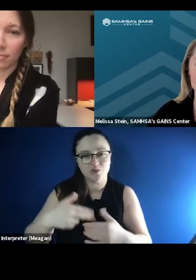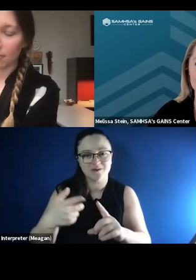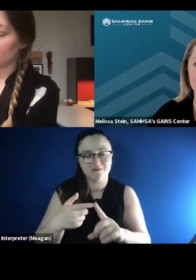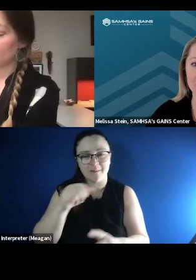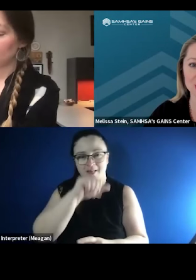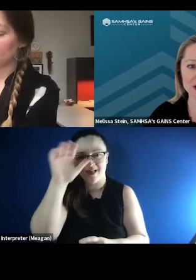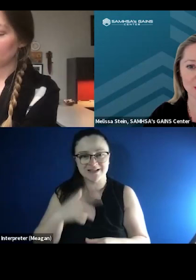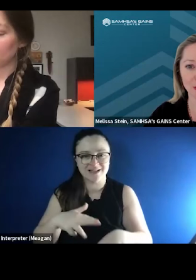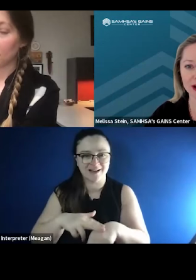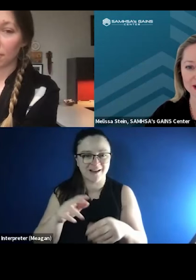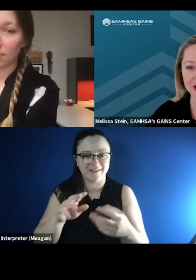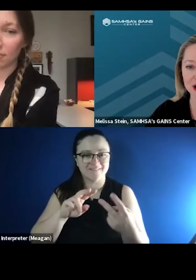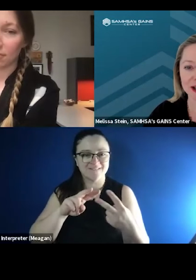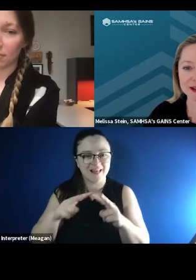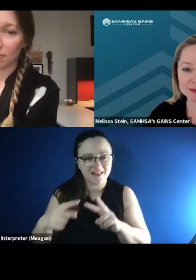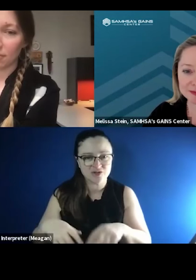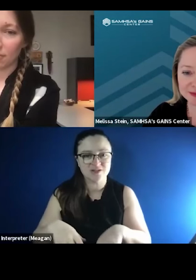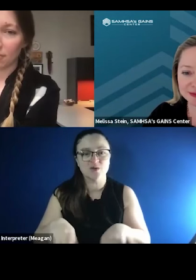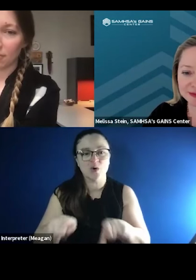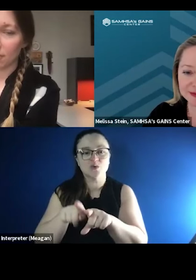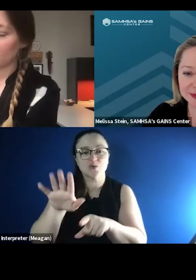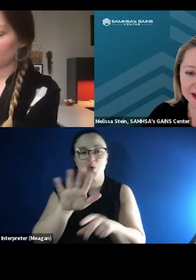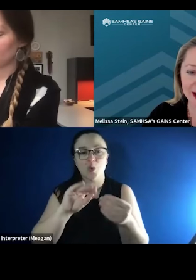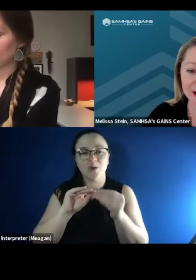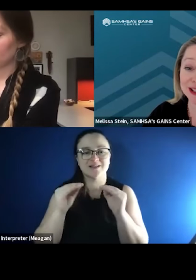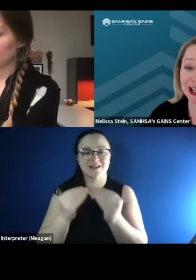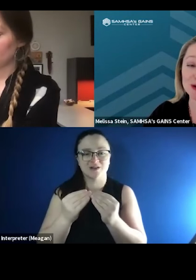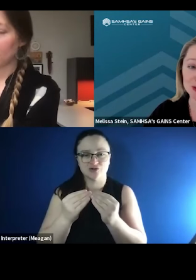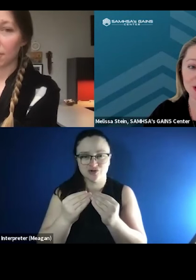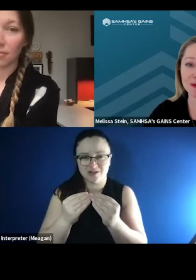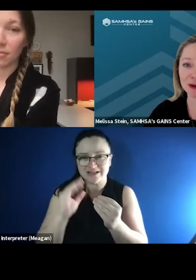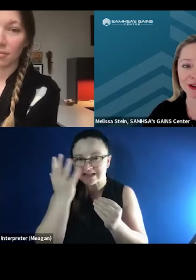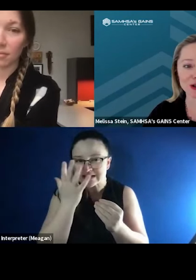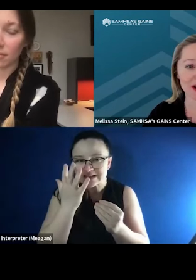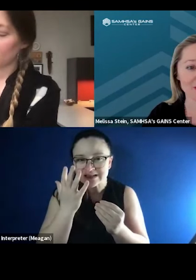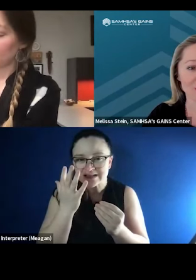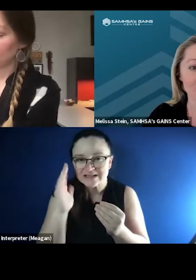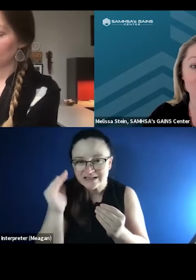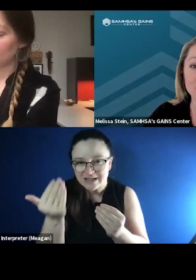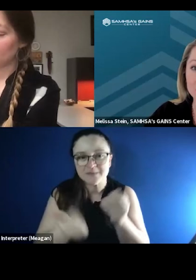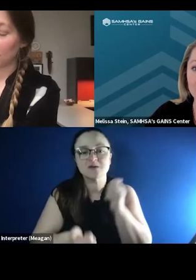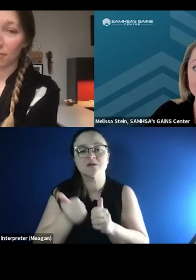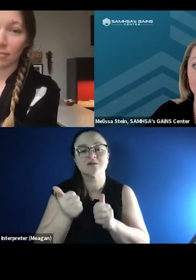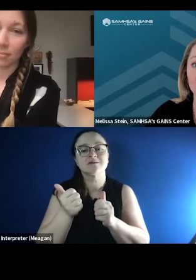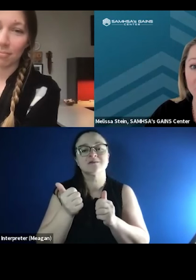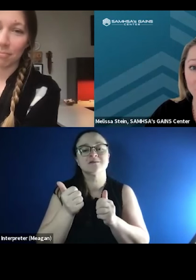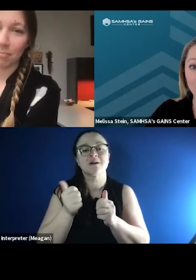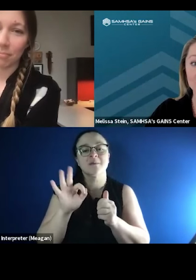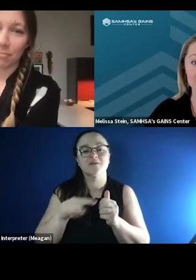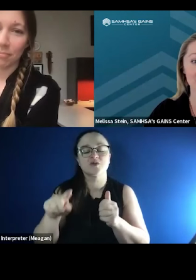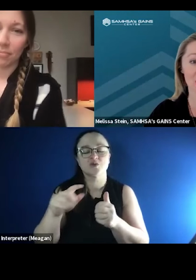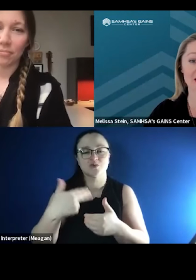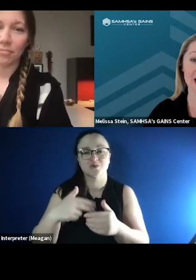And in terms of your agency or organization, it looks like a majority of you are joining from community-based